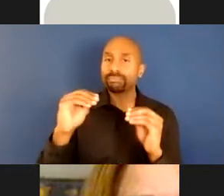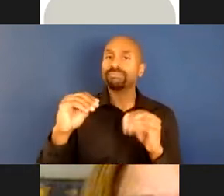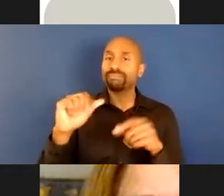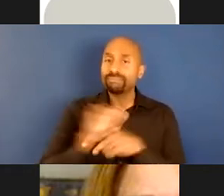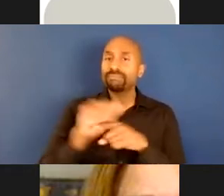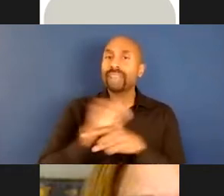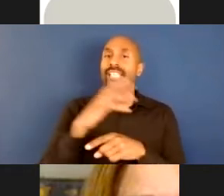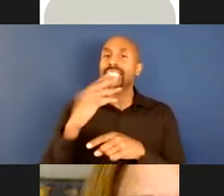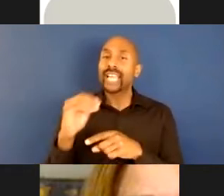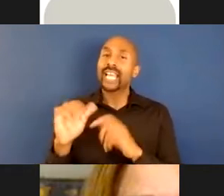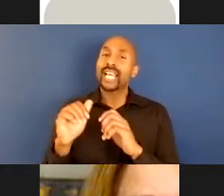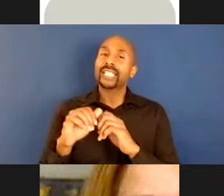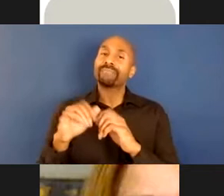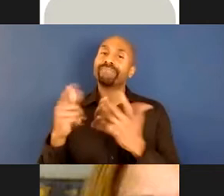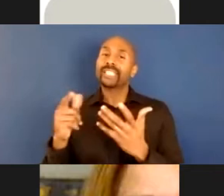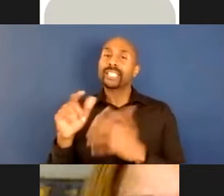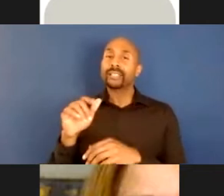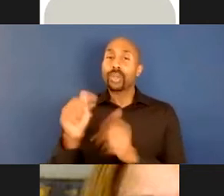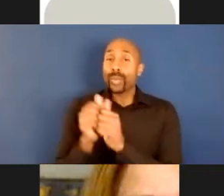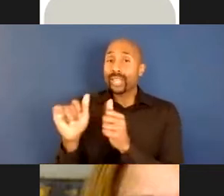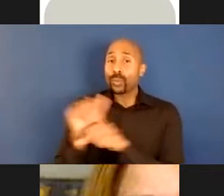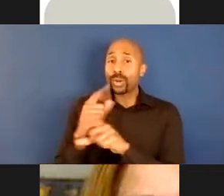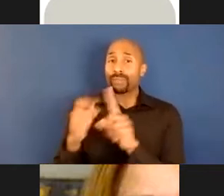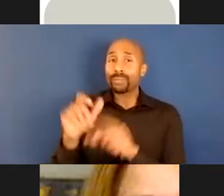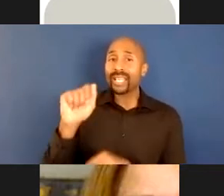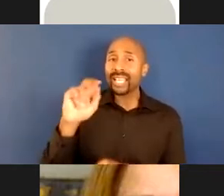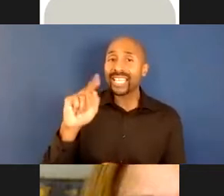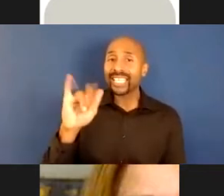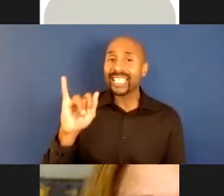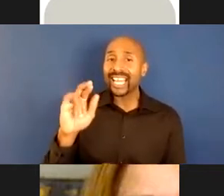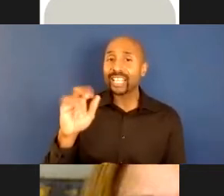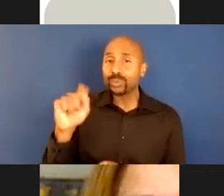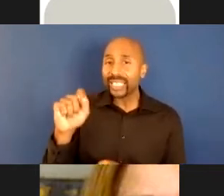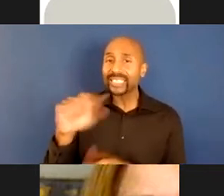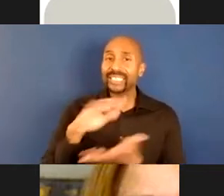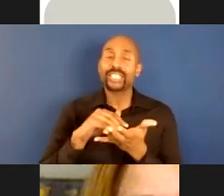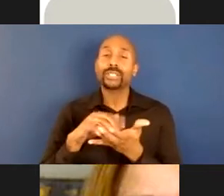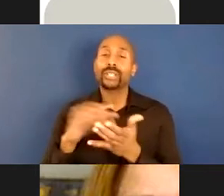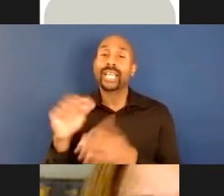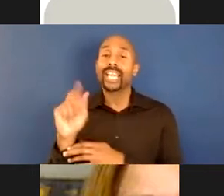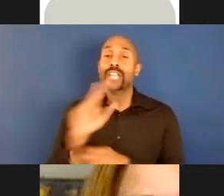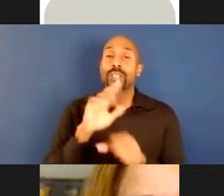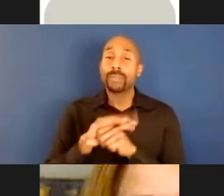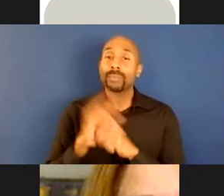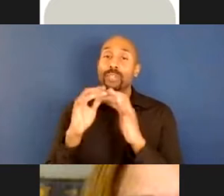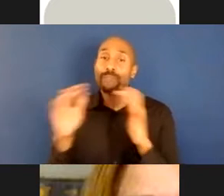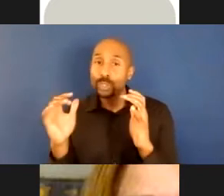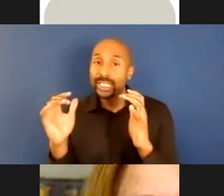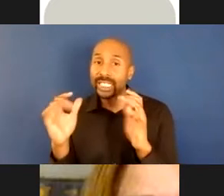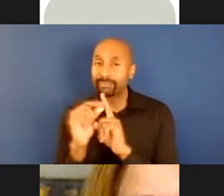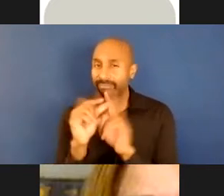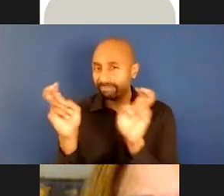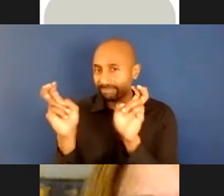Sarah Ahmed, and the need to have that be authentic and not just a cop-out. And especially with critical race, gender, and cultural studies becoming a